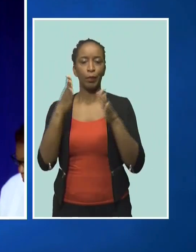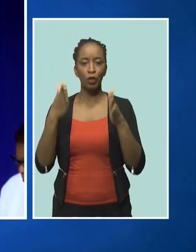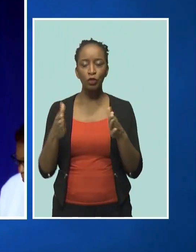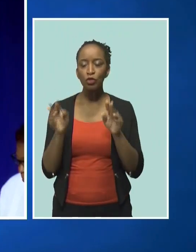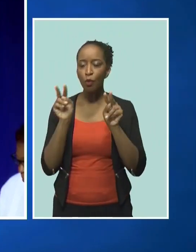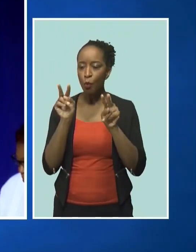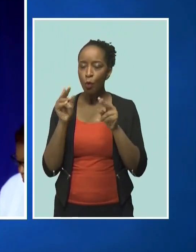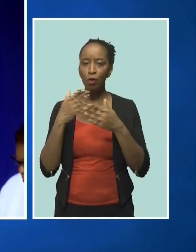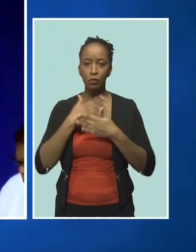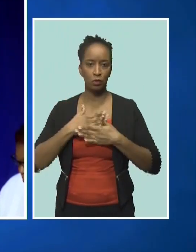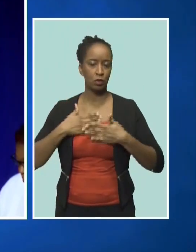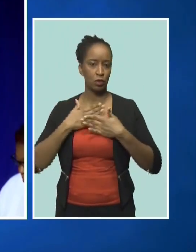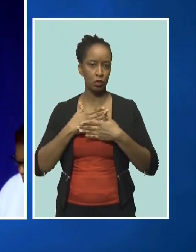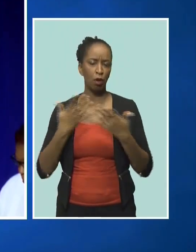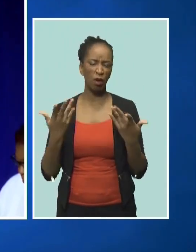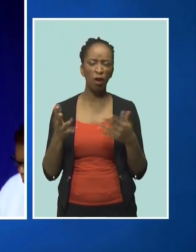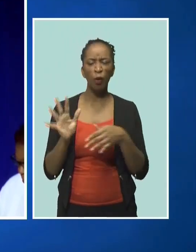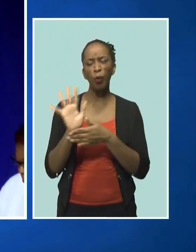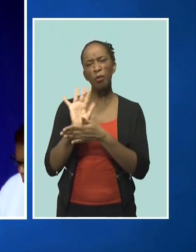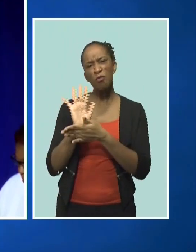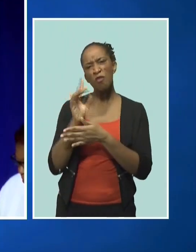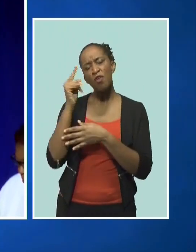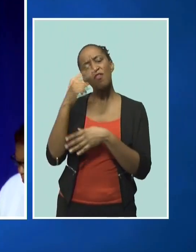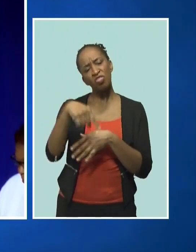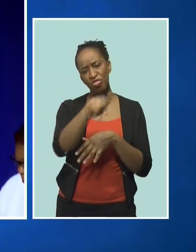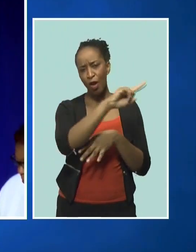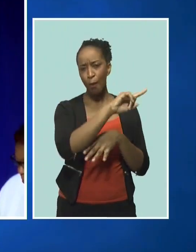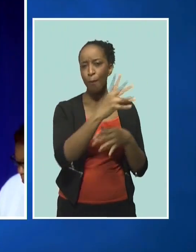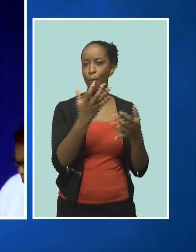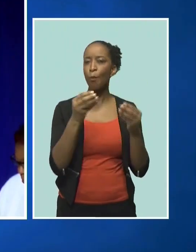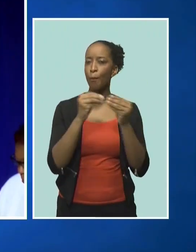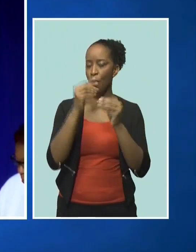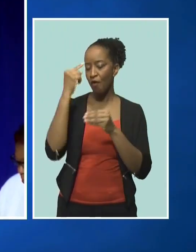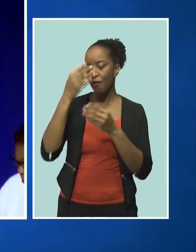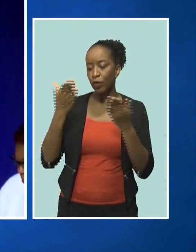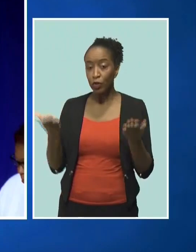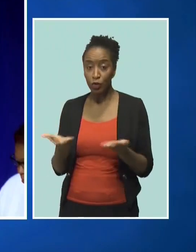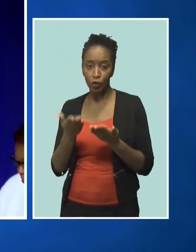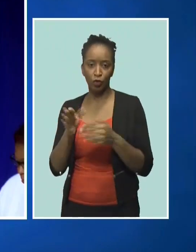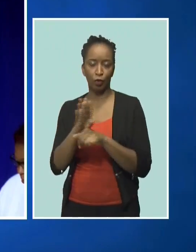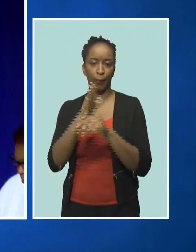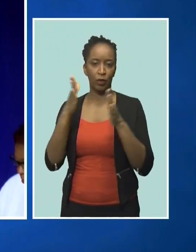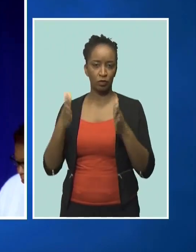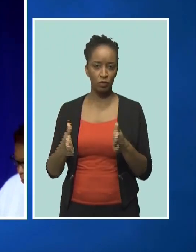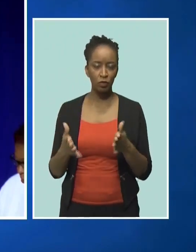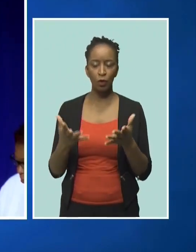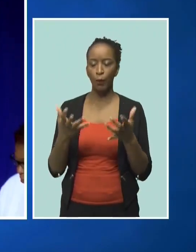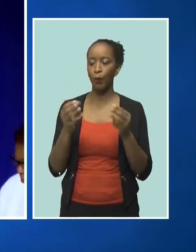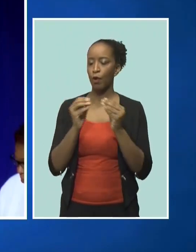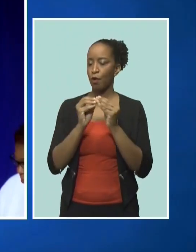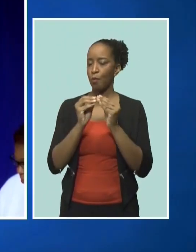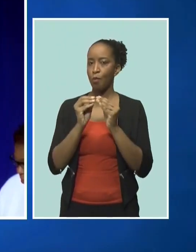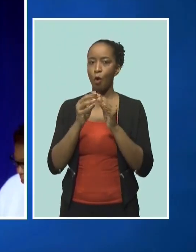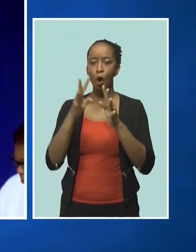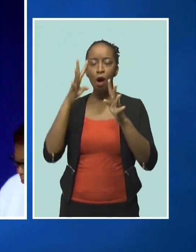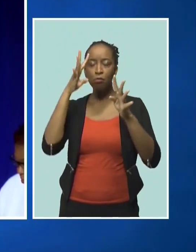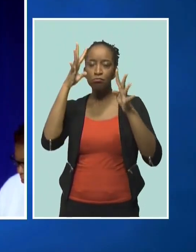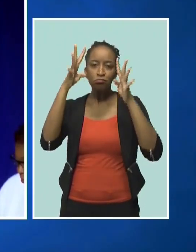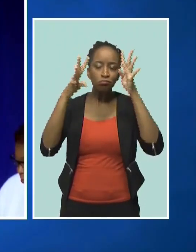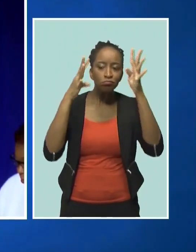So we really want to see more of our Barbadian created content